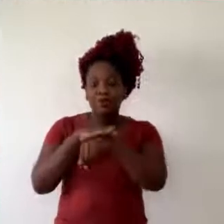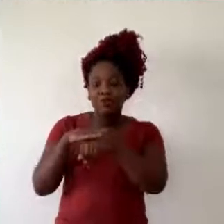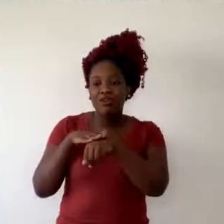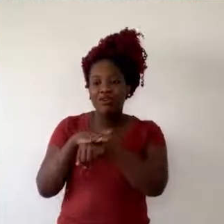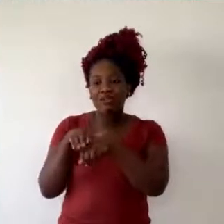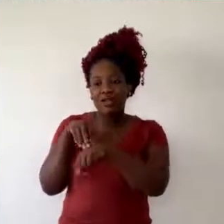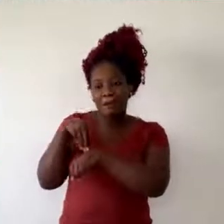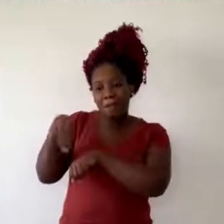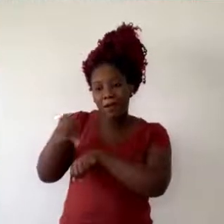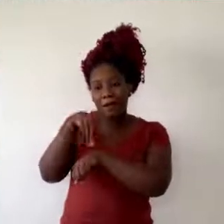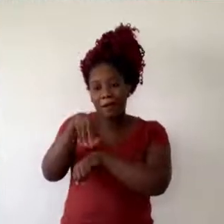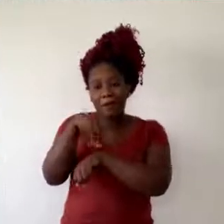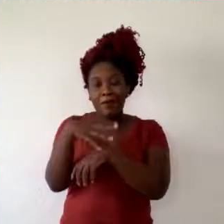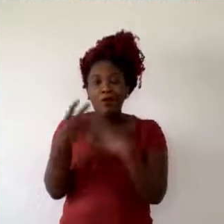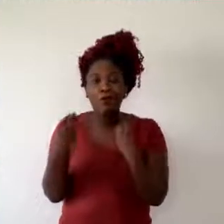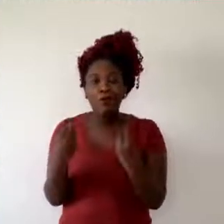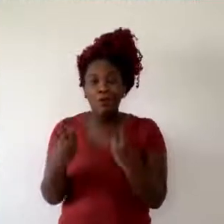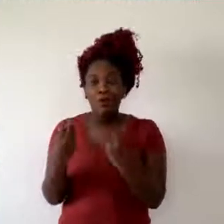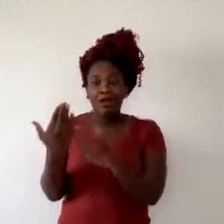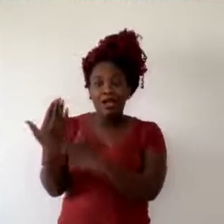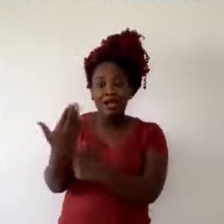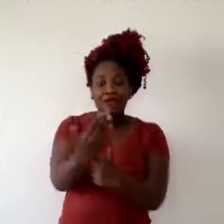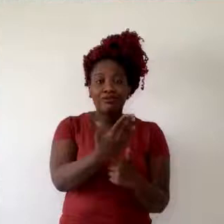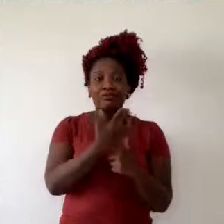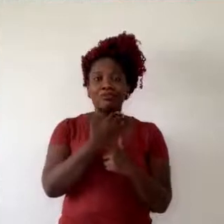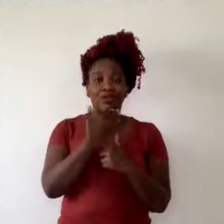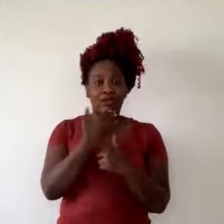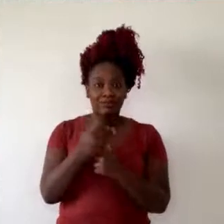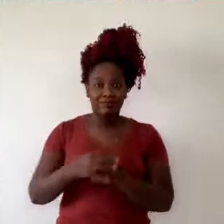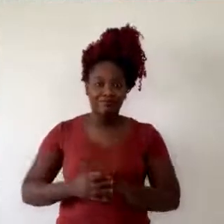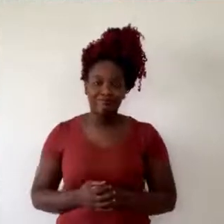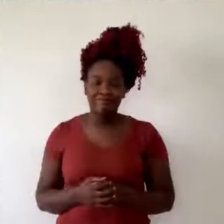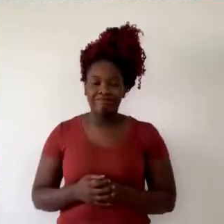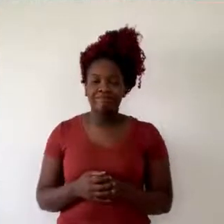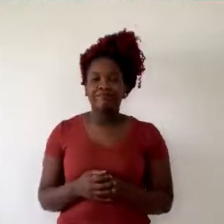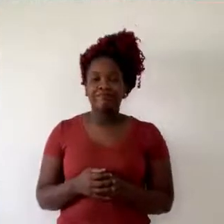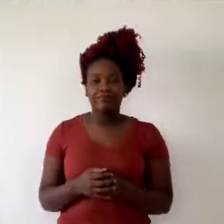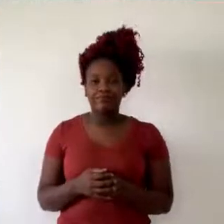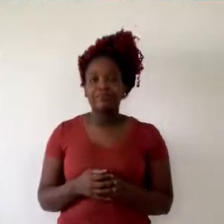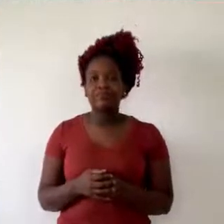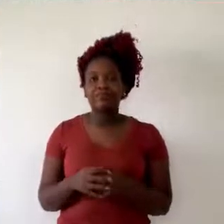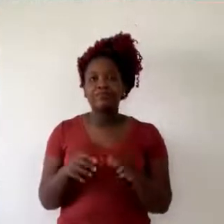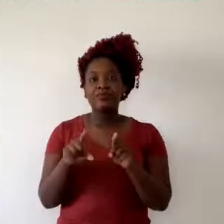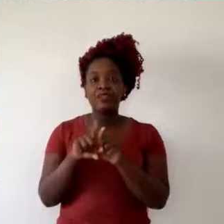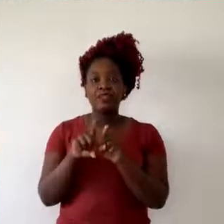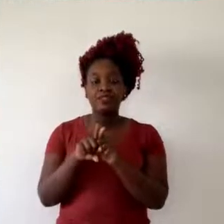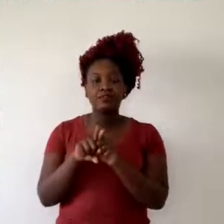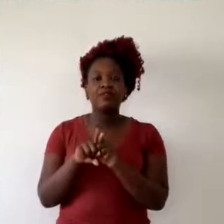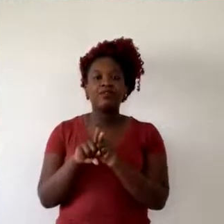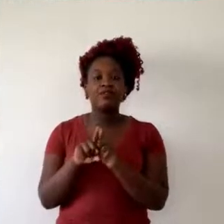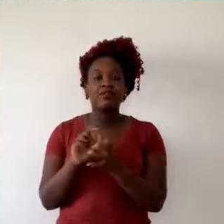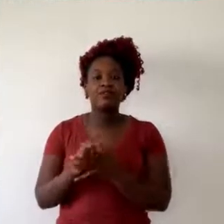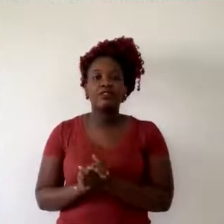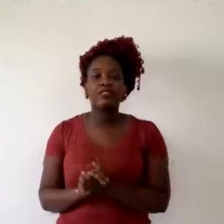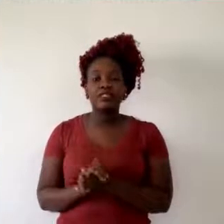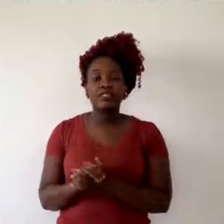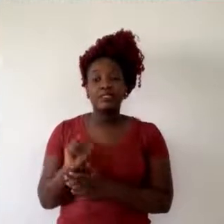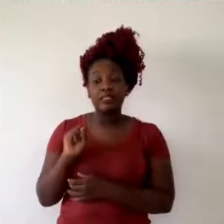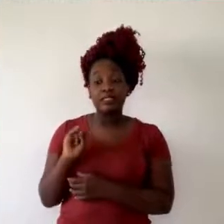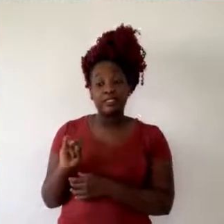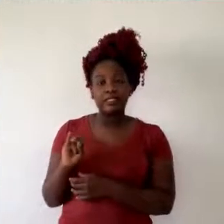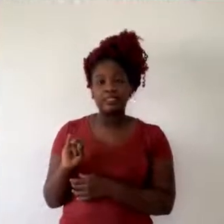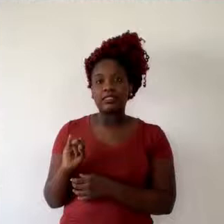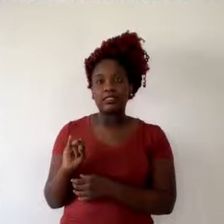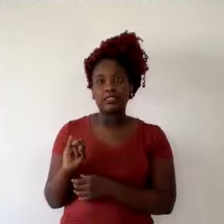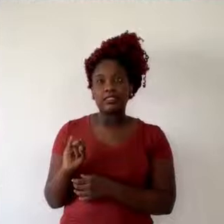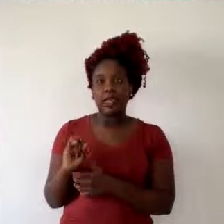and being helped and asking for help, because there is a stage in